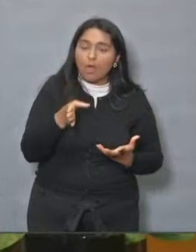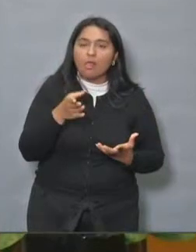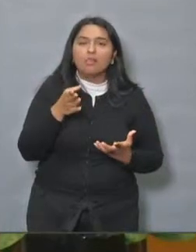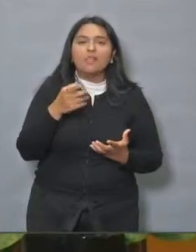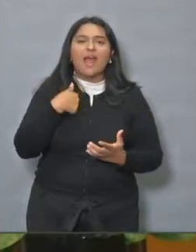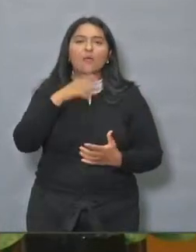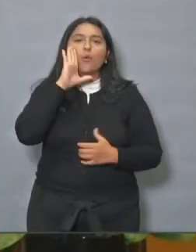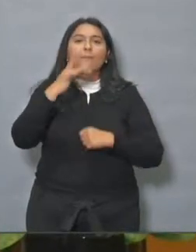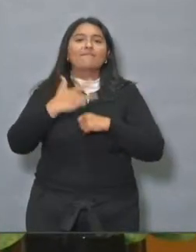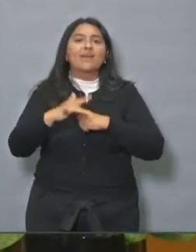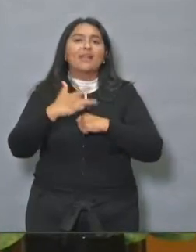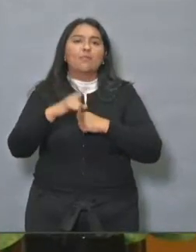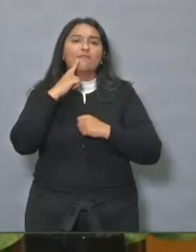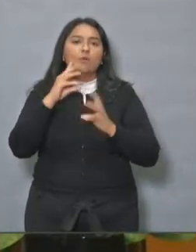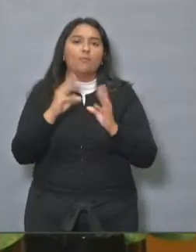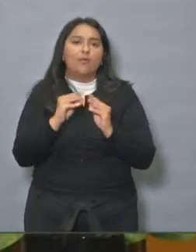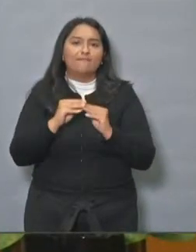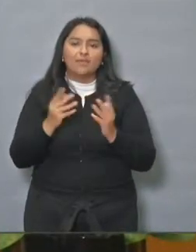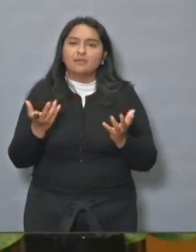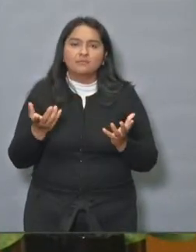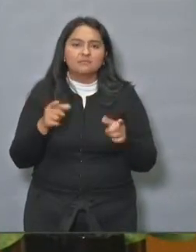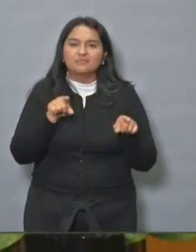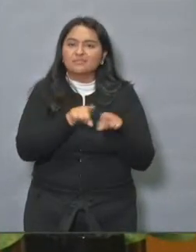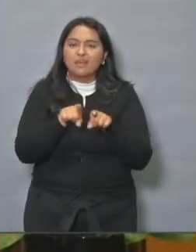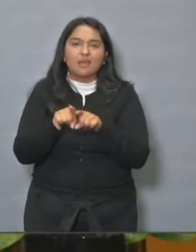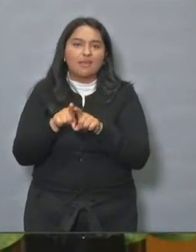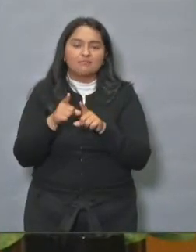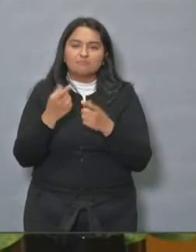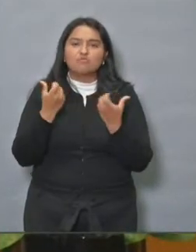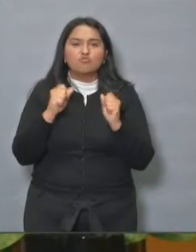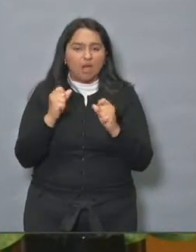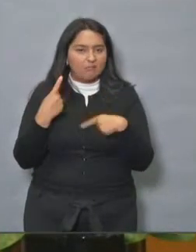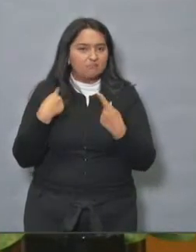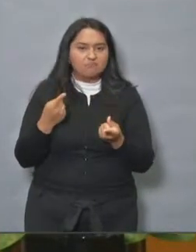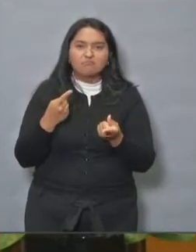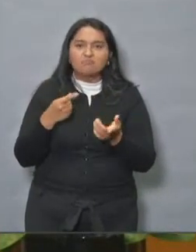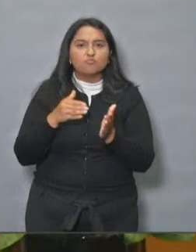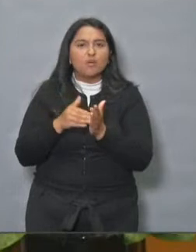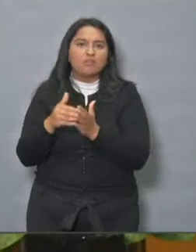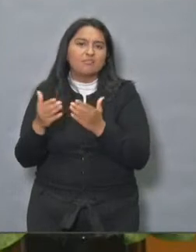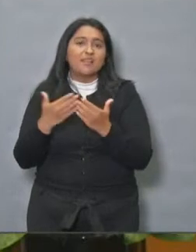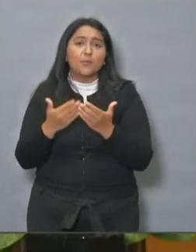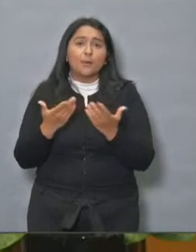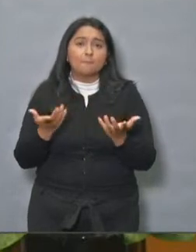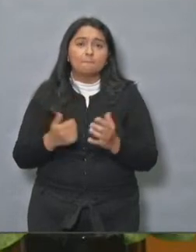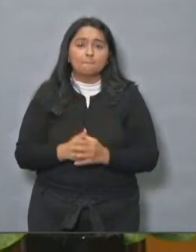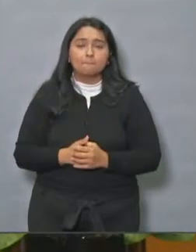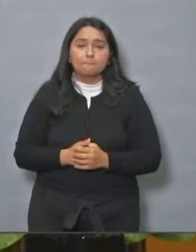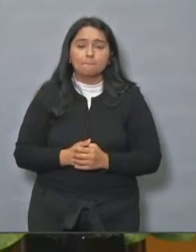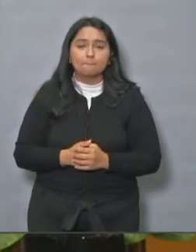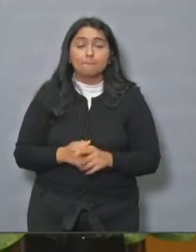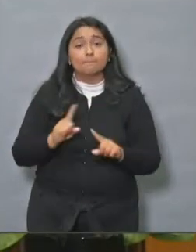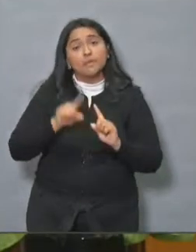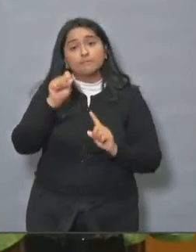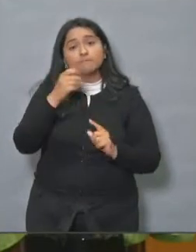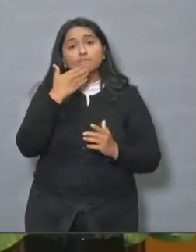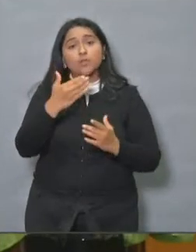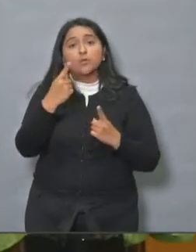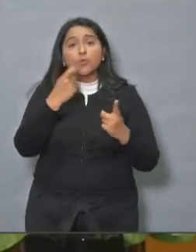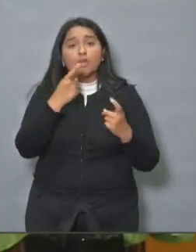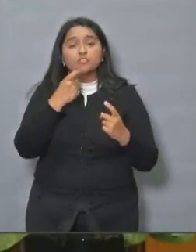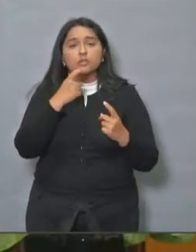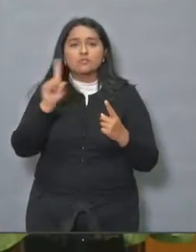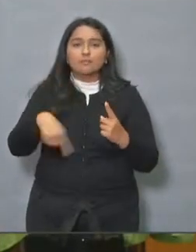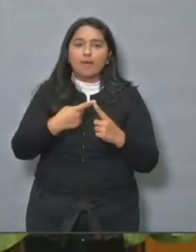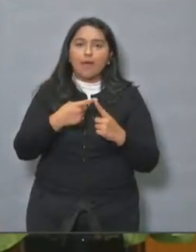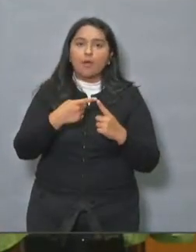available, as we try to do regularly anyway. But I do think these are good questions around